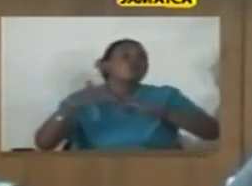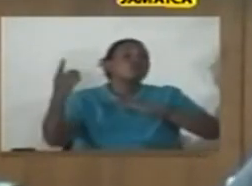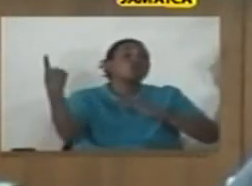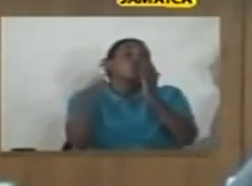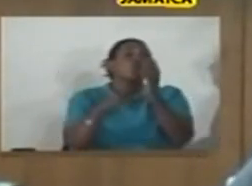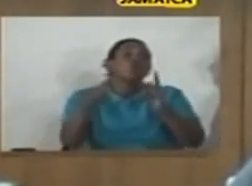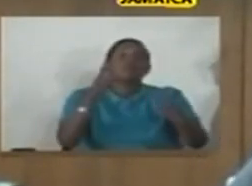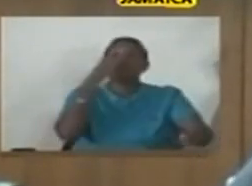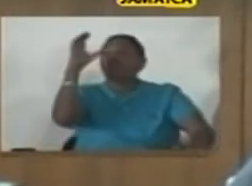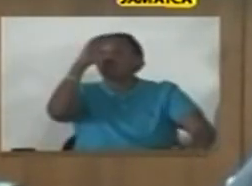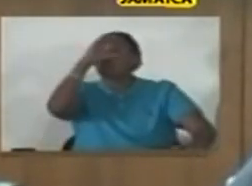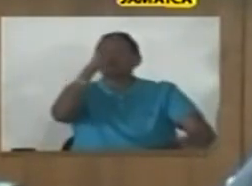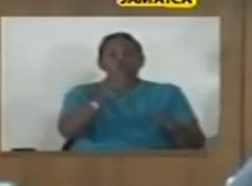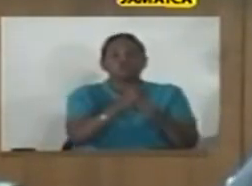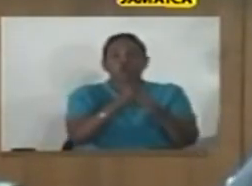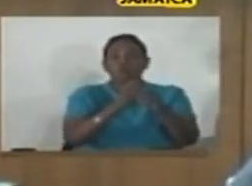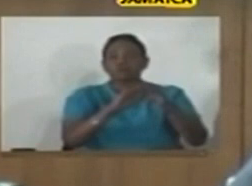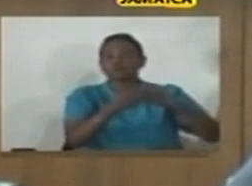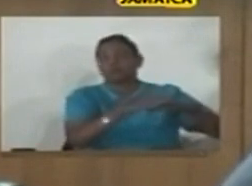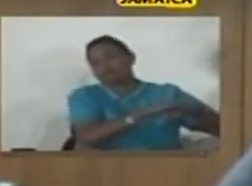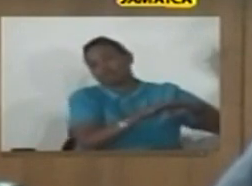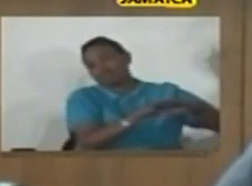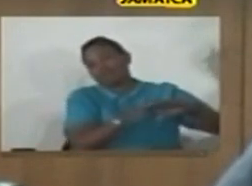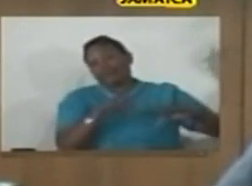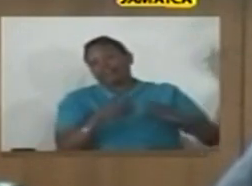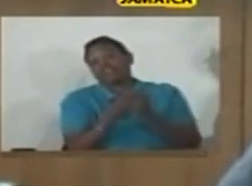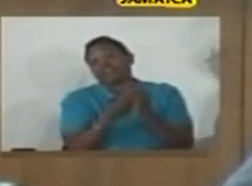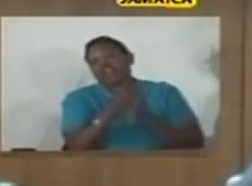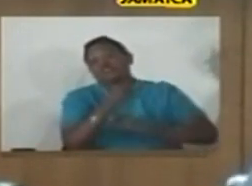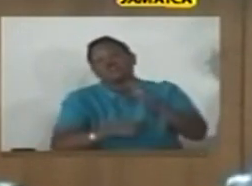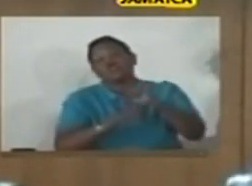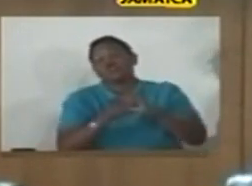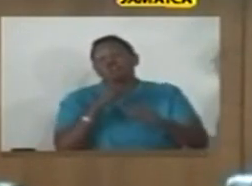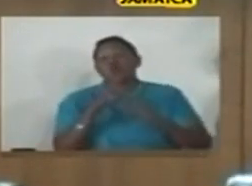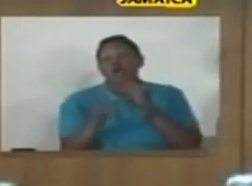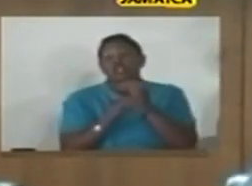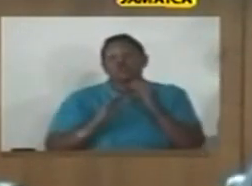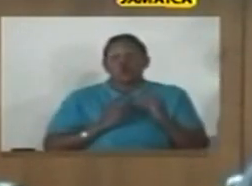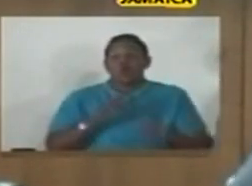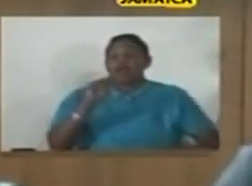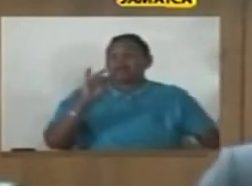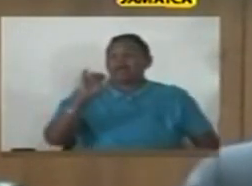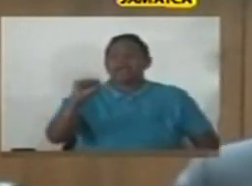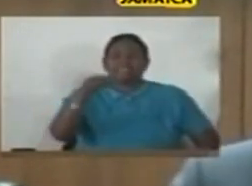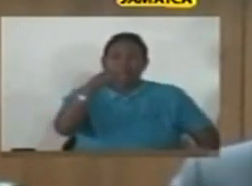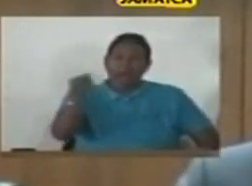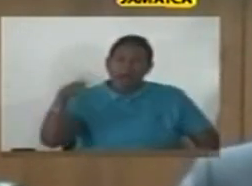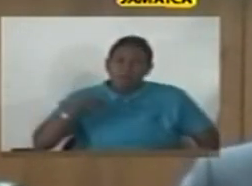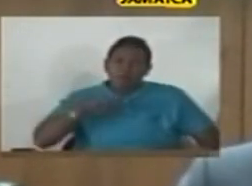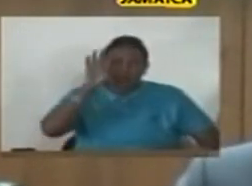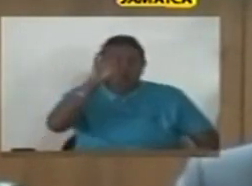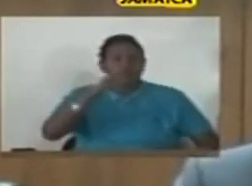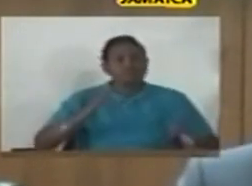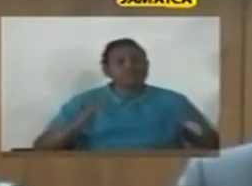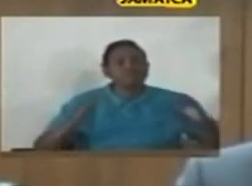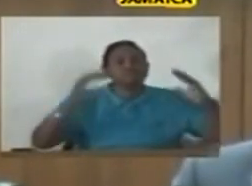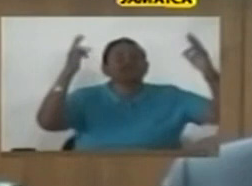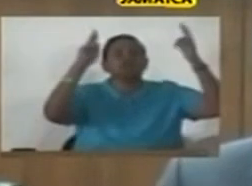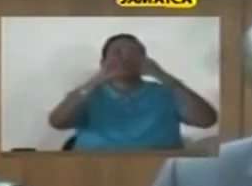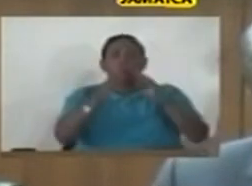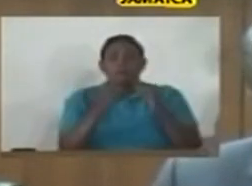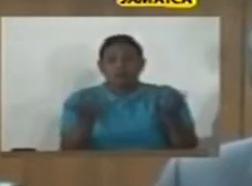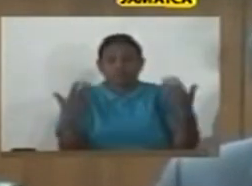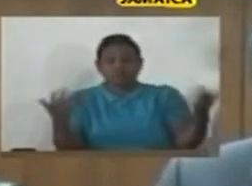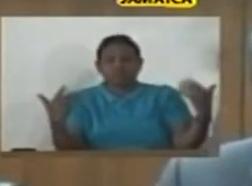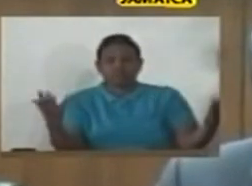seekers island-wide. In this financial year, in addition to our LMIS app, we will be ramping up the number of sessions to